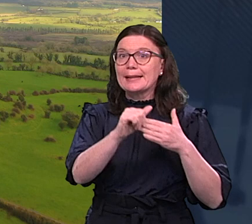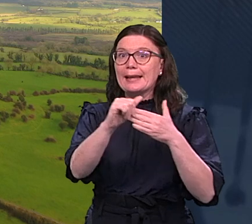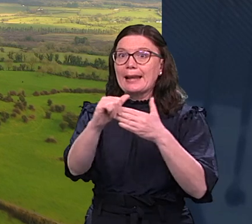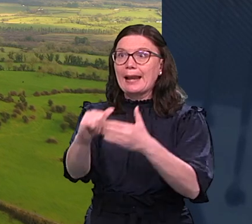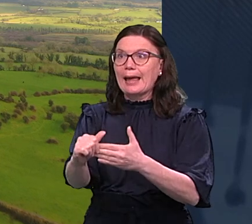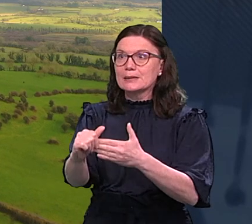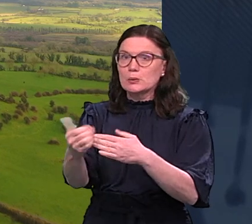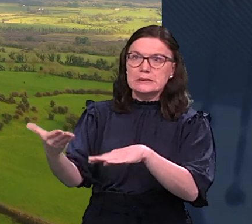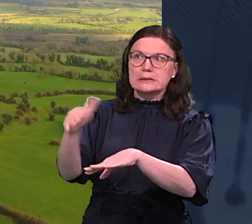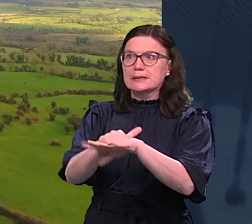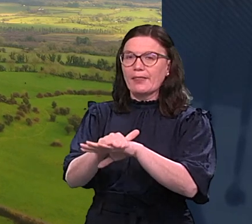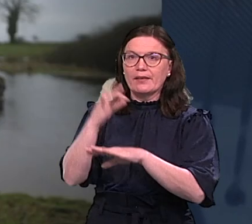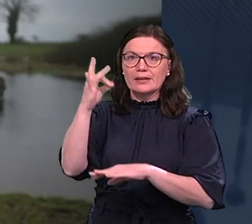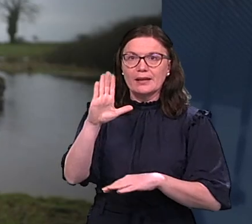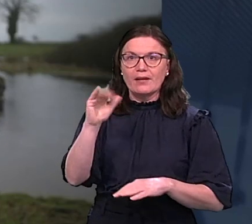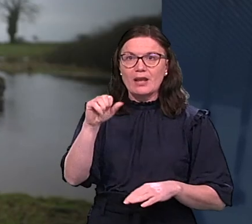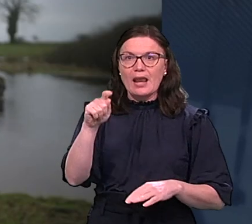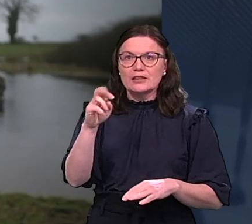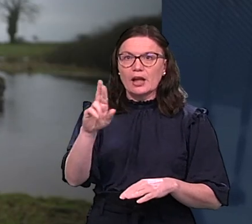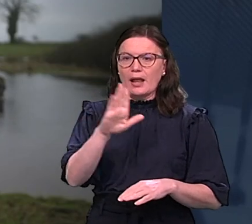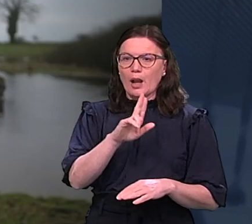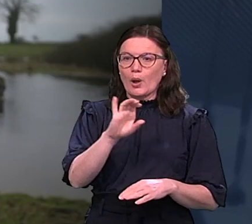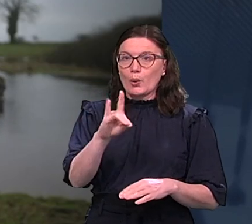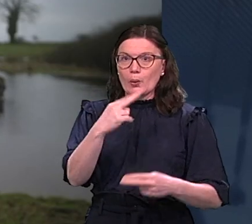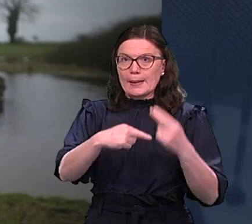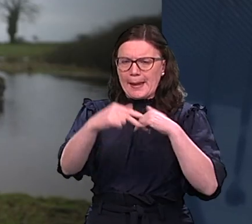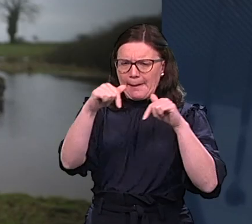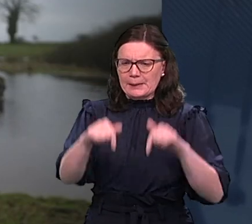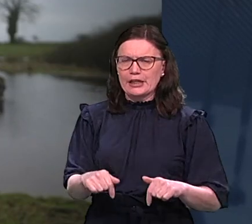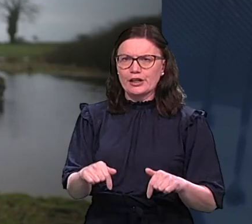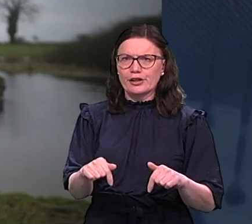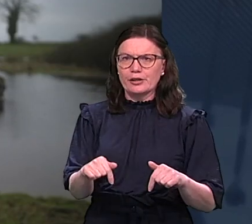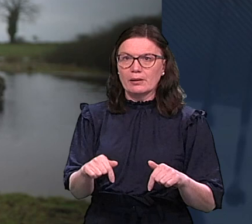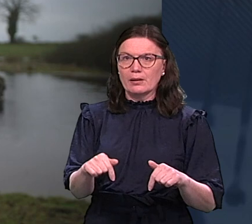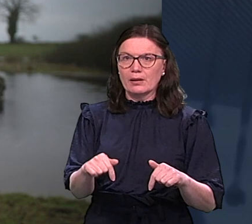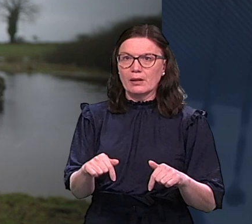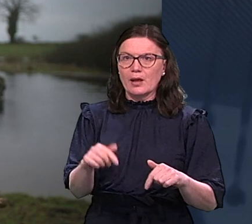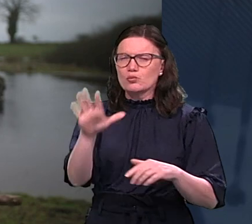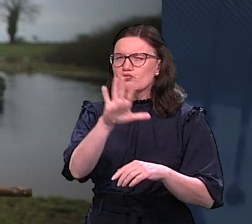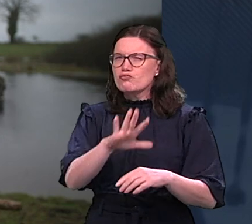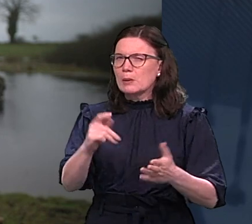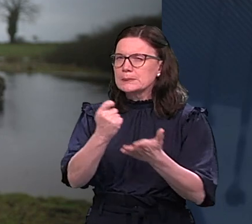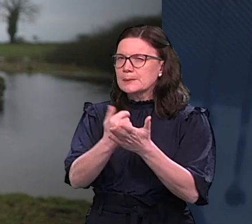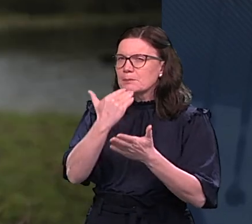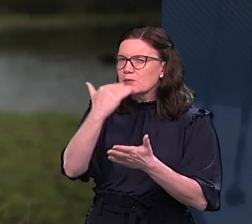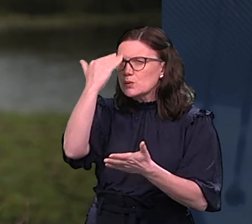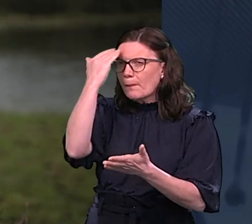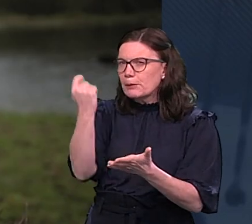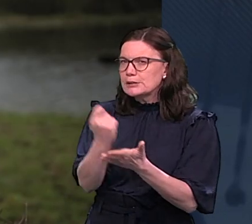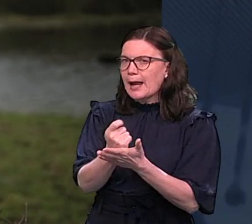king. And Lu came back here. And it said around the time of Bealtaine, all of the great